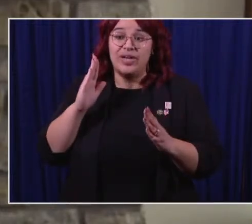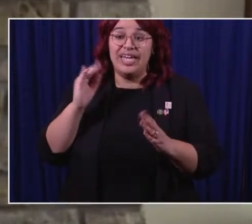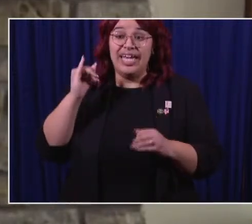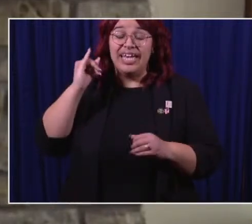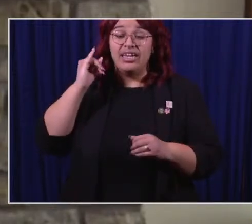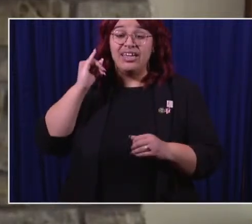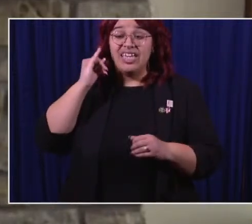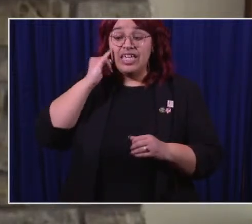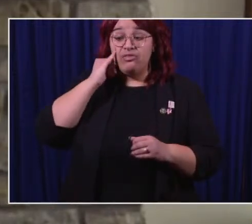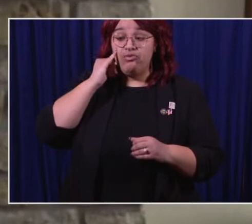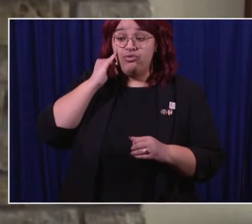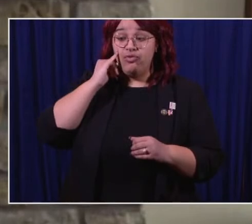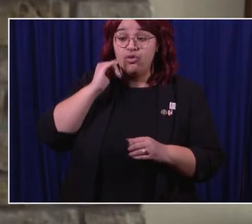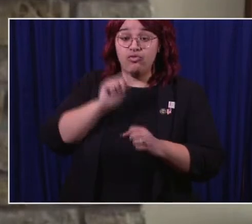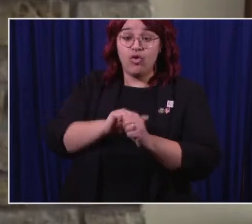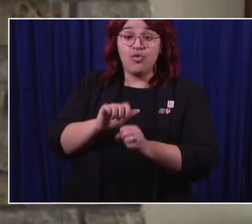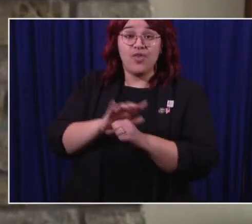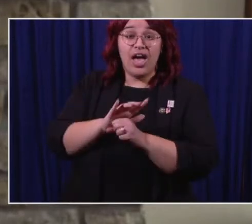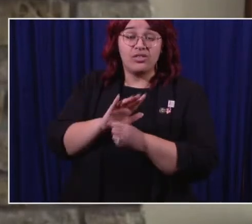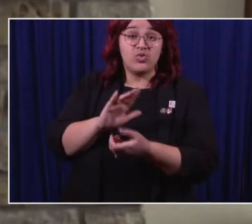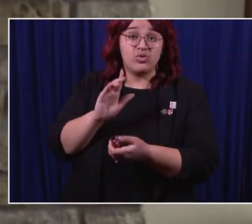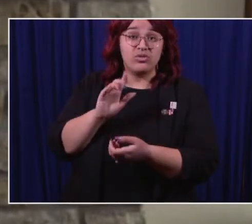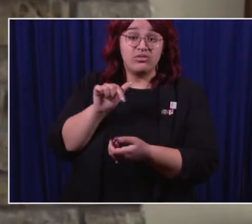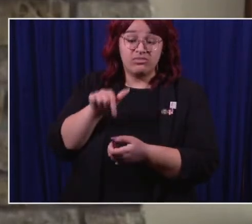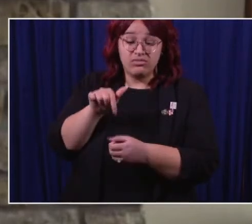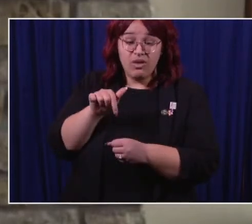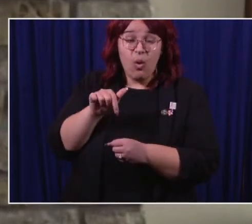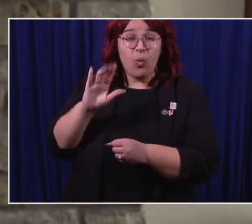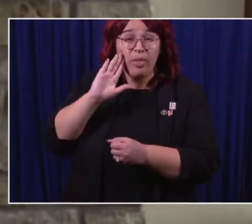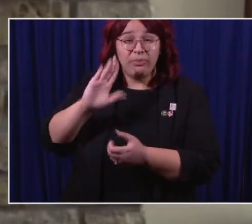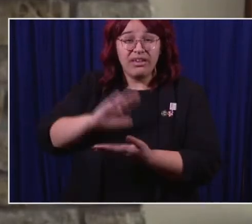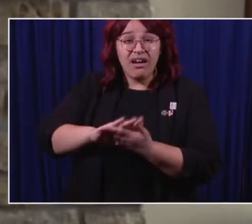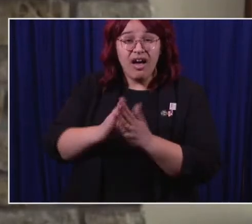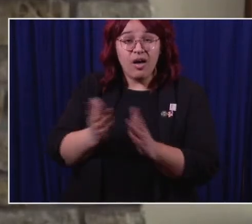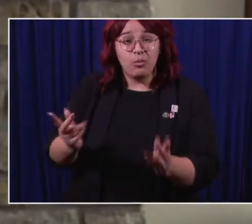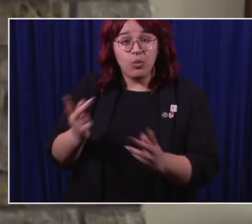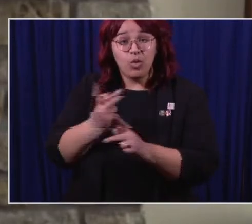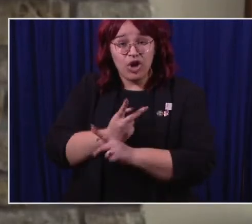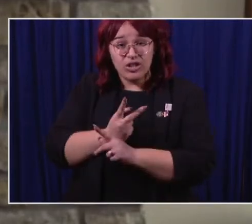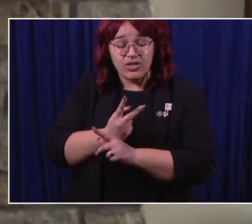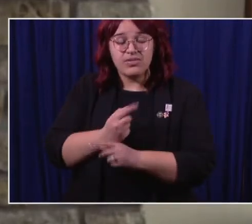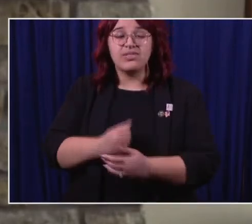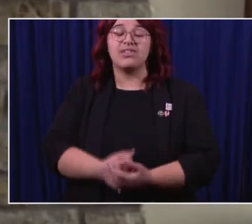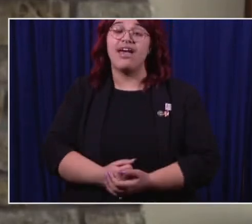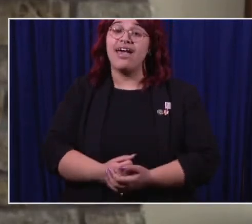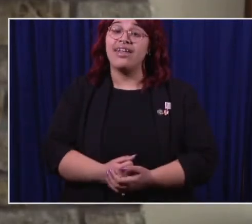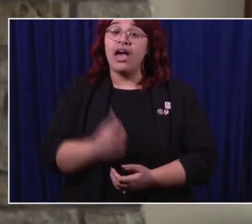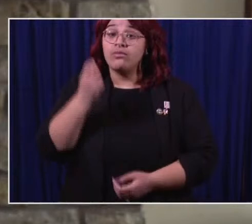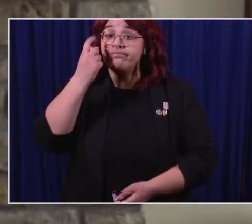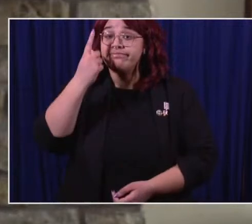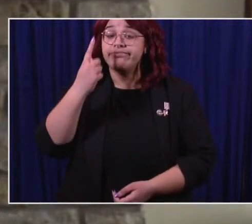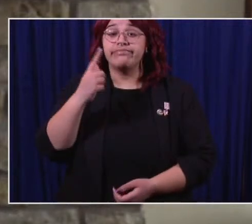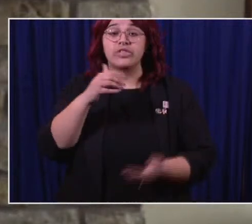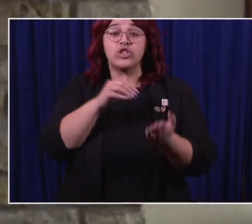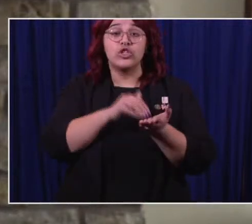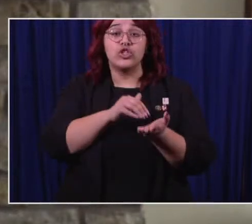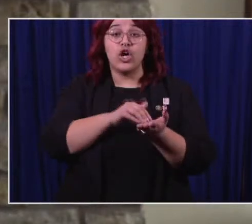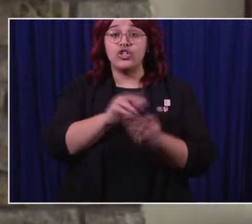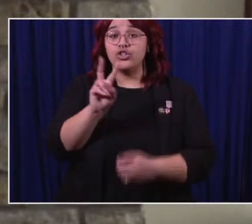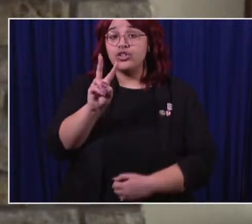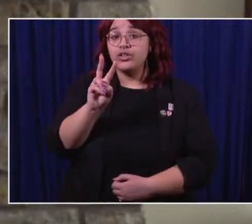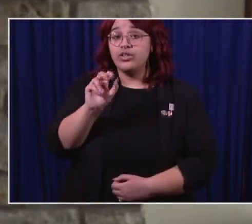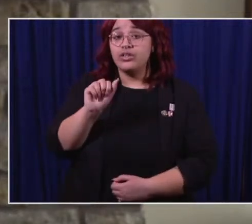be. I mean, the concern that has been expressed, and I've talked to Dr. Vanderhoff about this, and Bruce, you may want to say